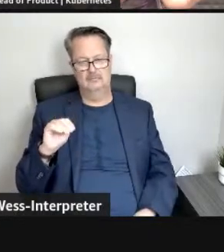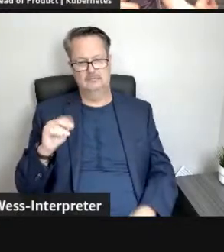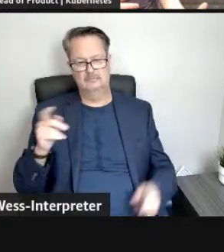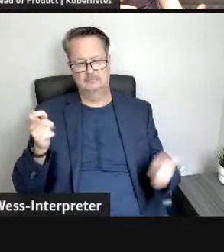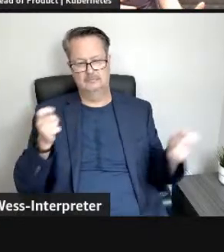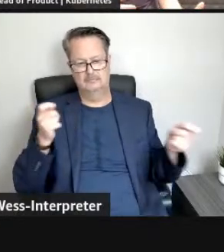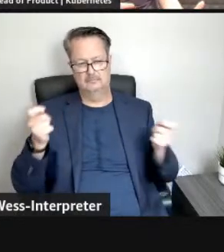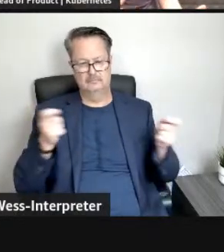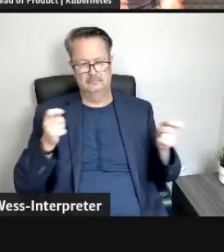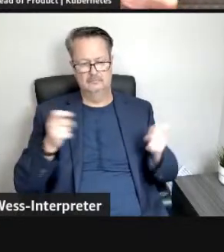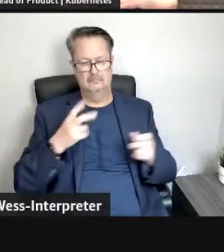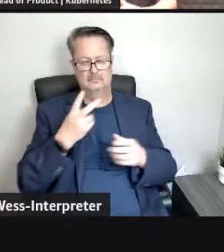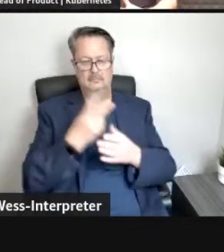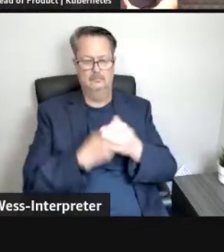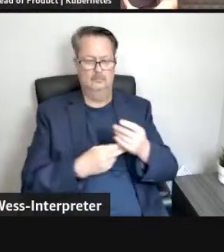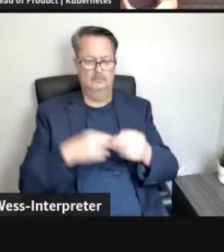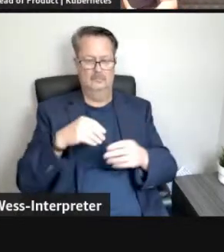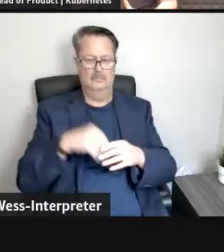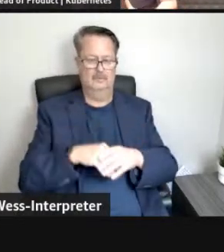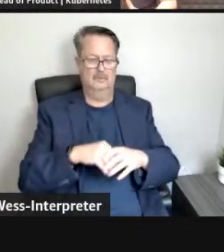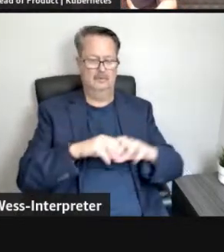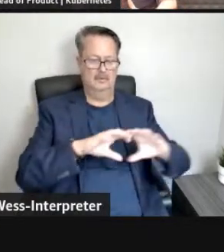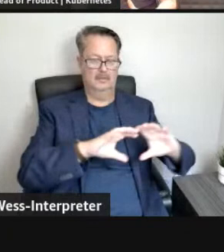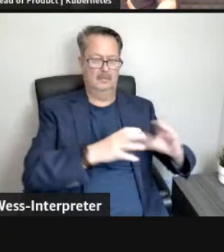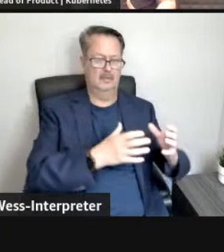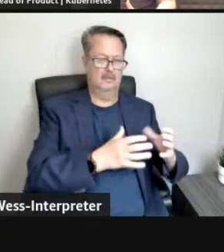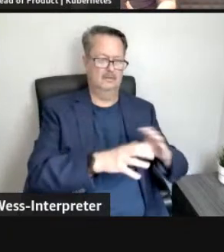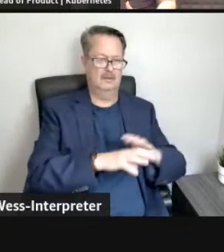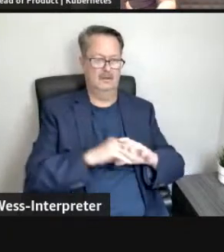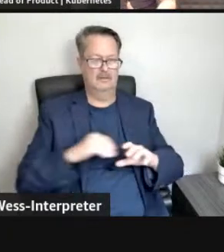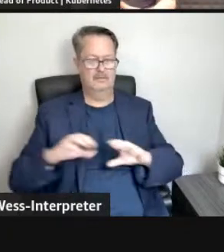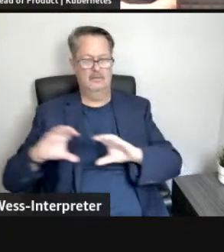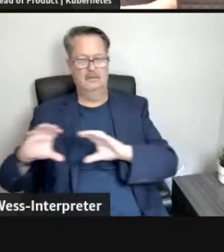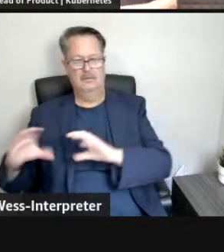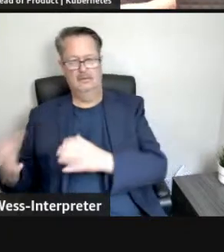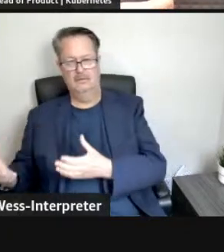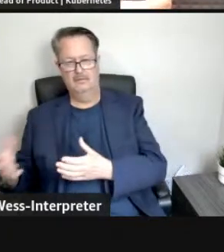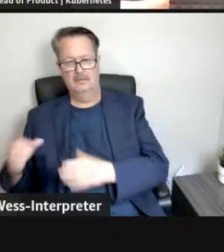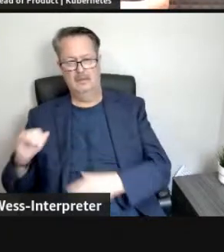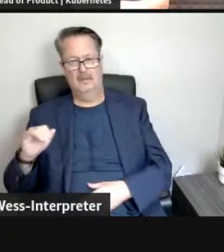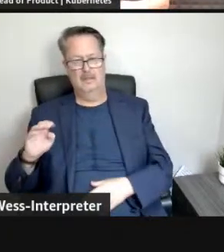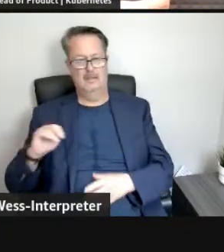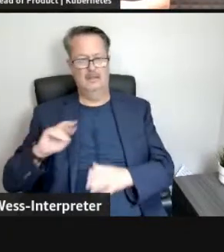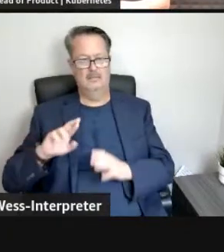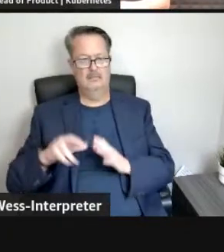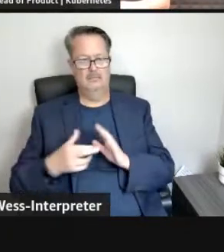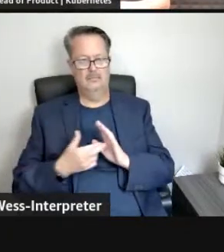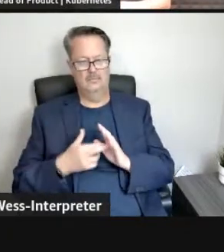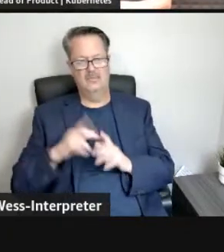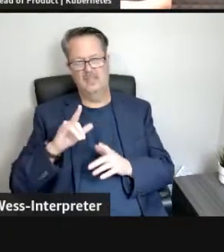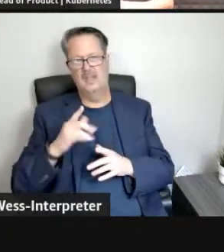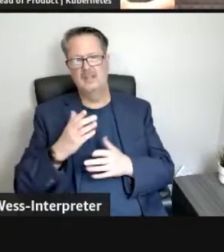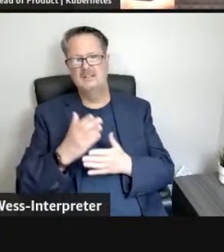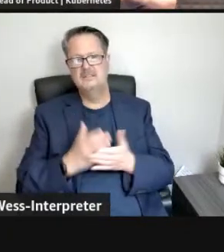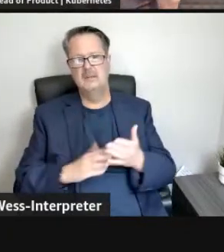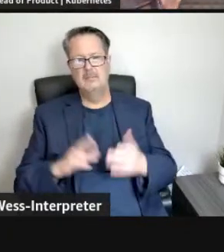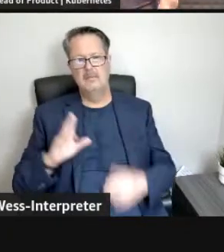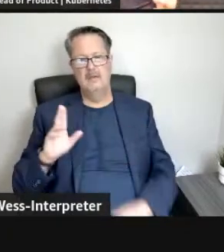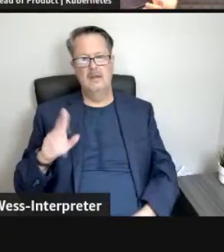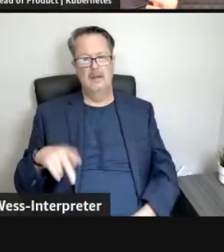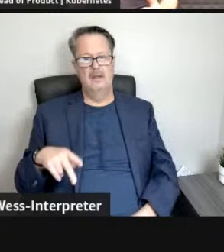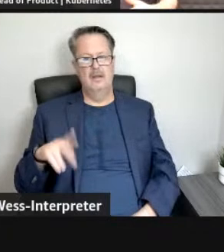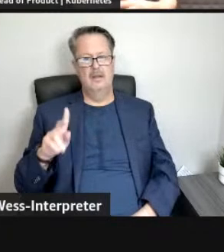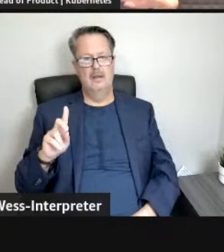both into your cluster and out of your cluster with IAM roles for service accounts. So those are some of the updates we're making to kind of making